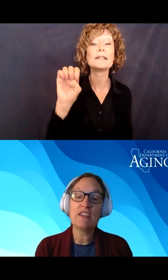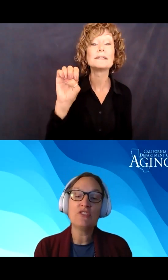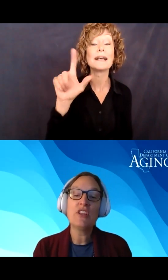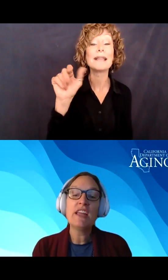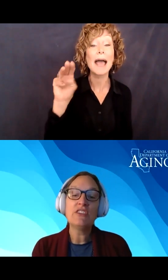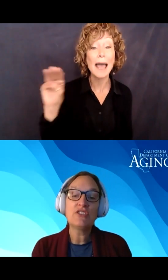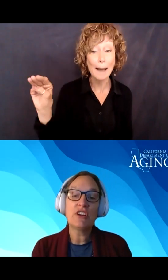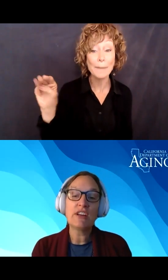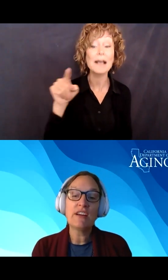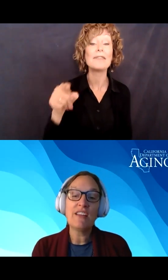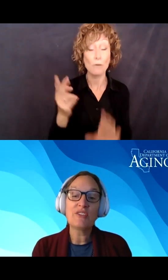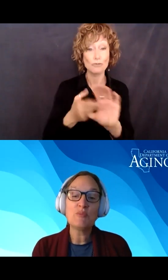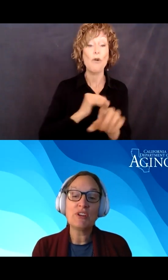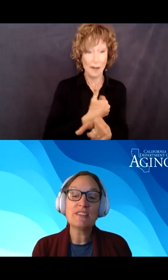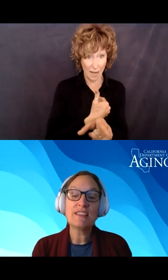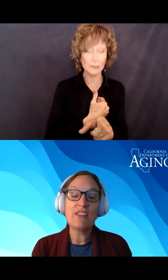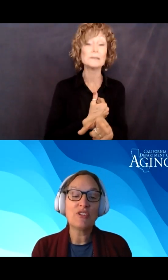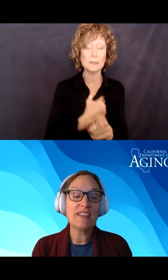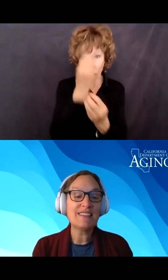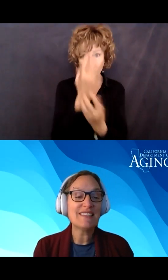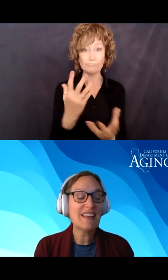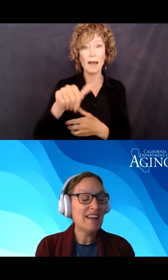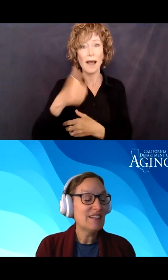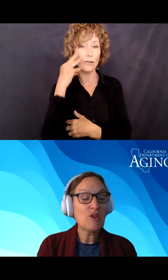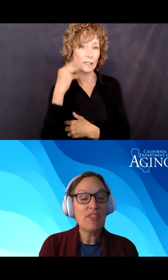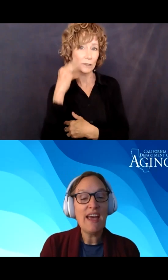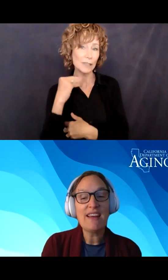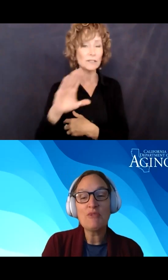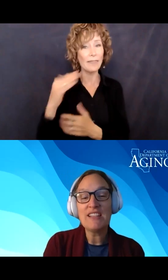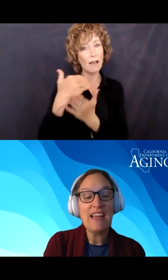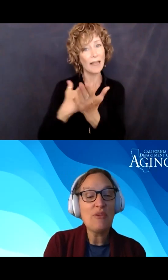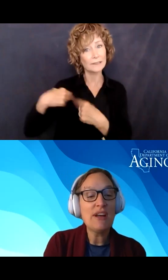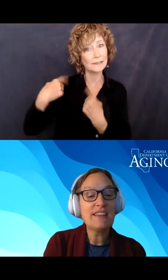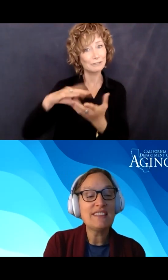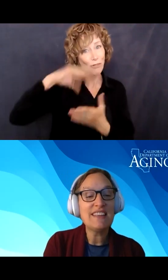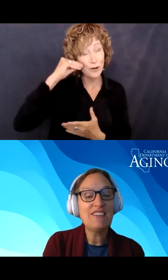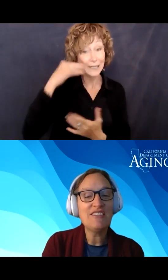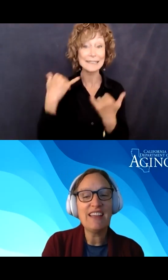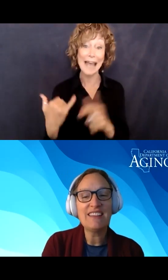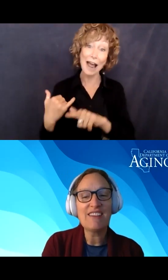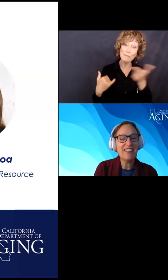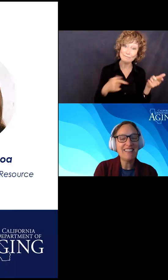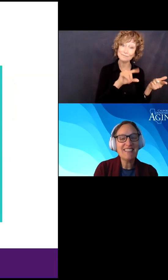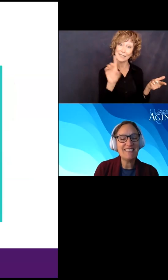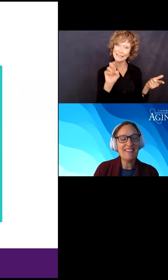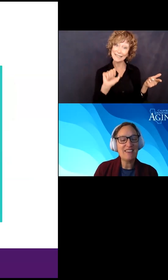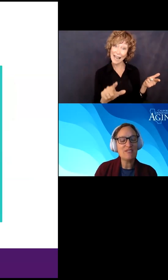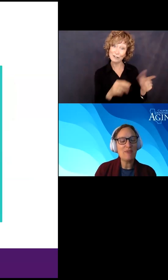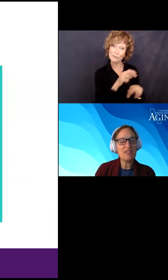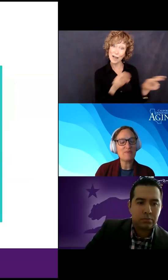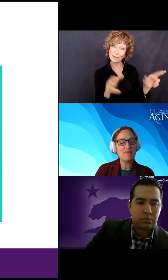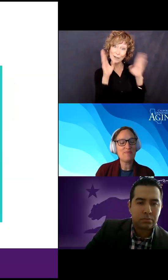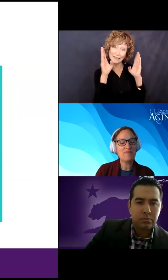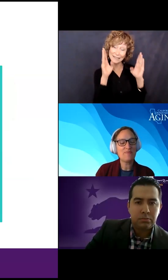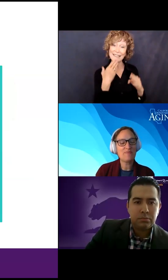be joining Daniel in sharing their experiences and their lessons. So with that, I'm going to hand the mic to Daniel and get ready to listen. Thank